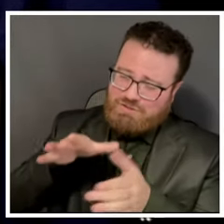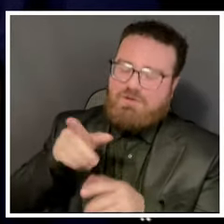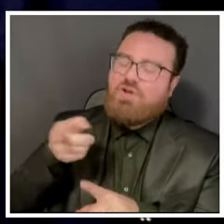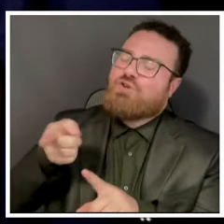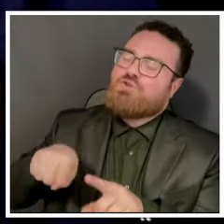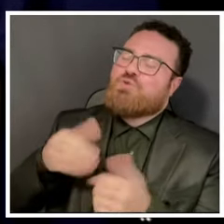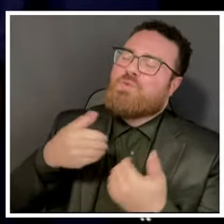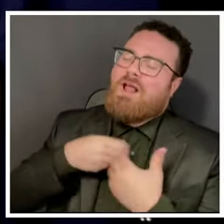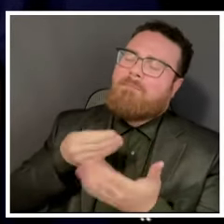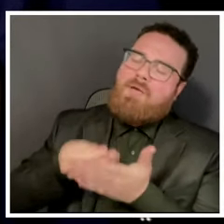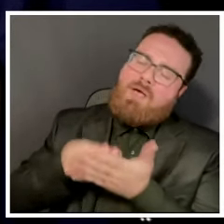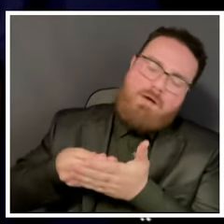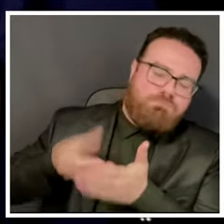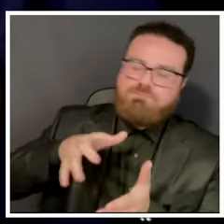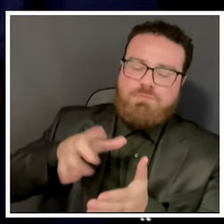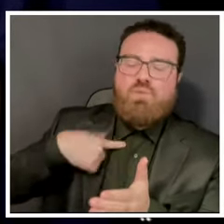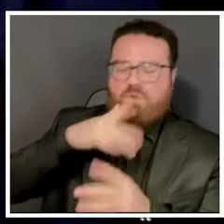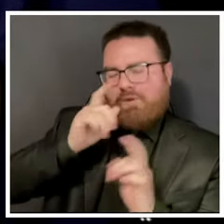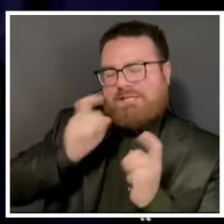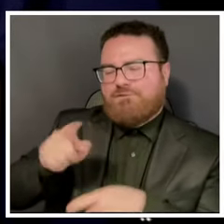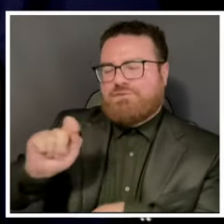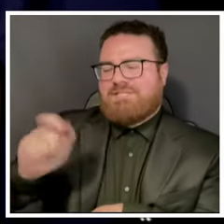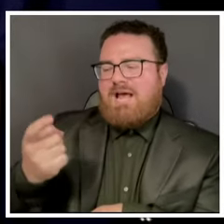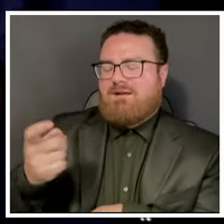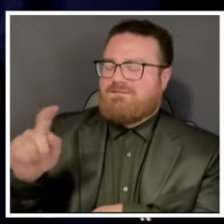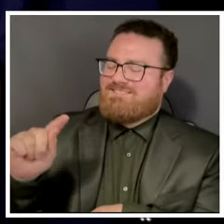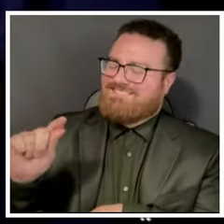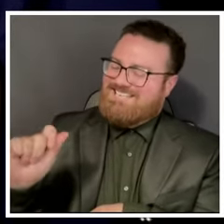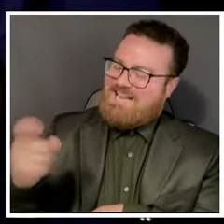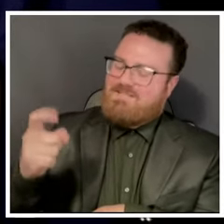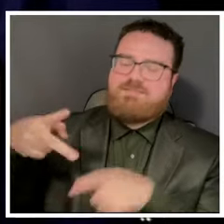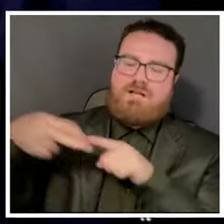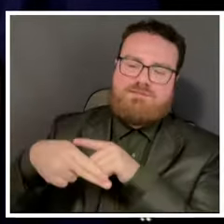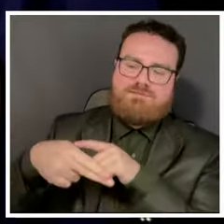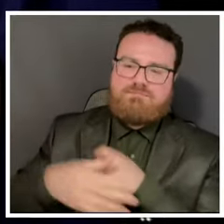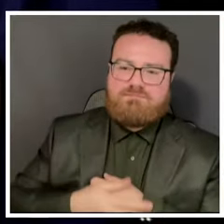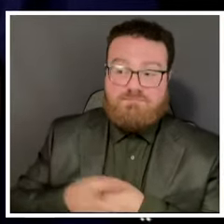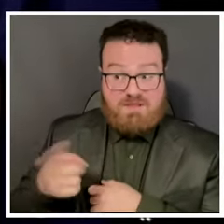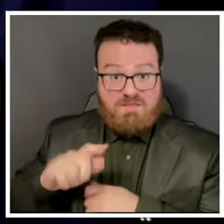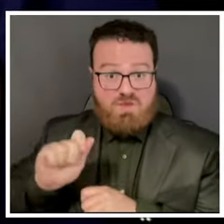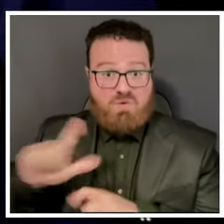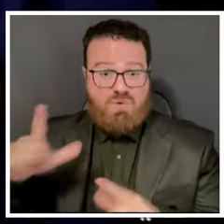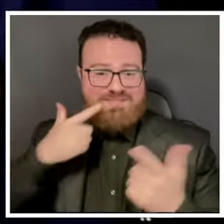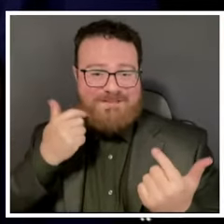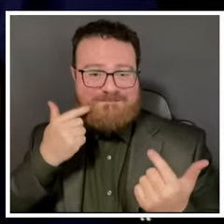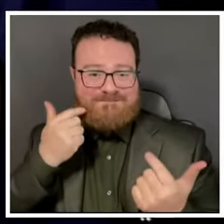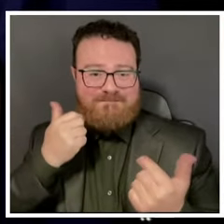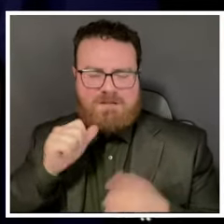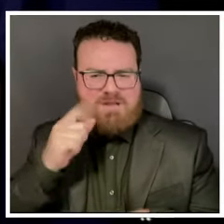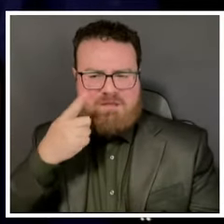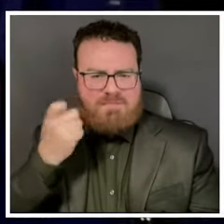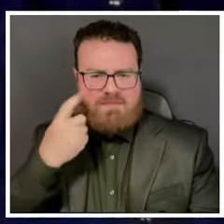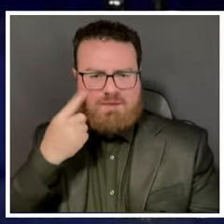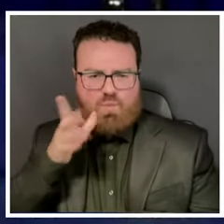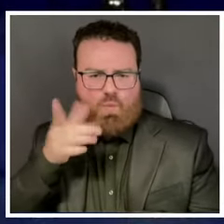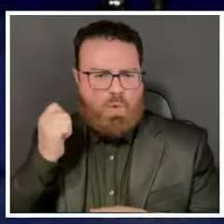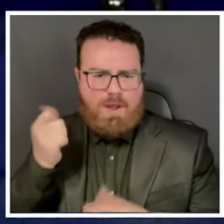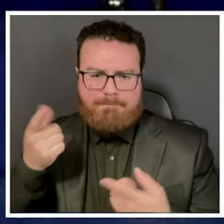quote. And then they all laughed about it. Not because they didn't think it would happen, because they knew it will happen if he's